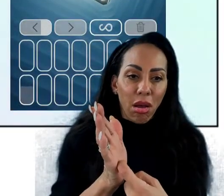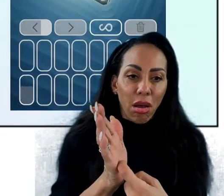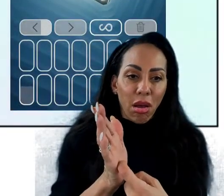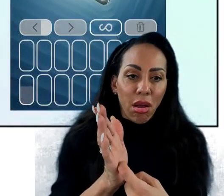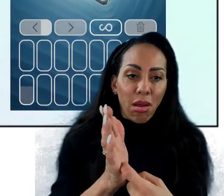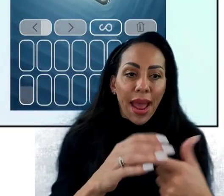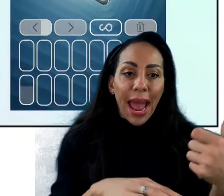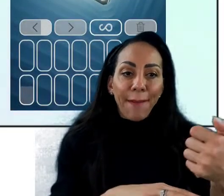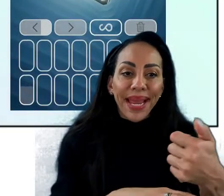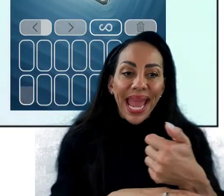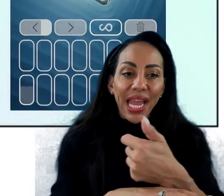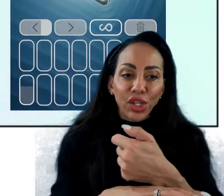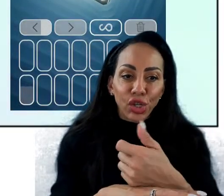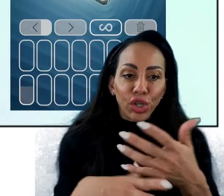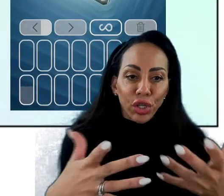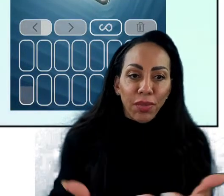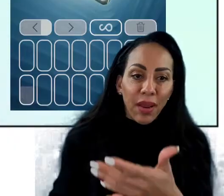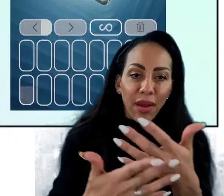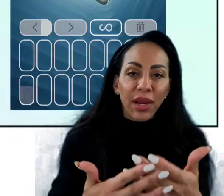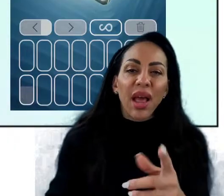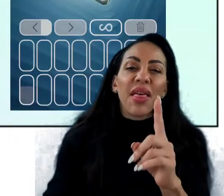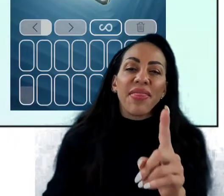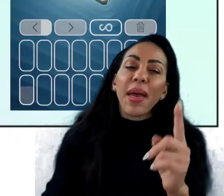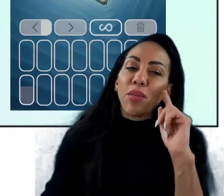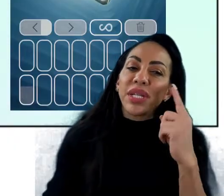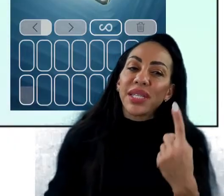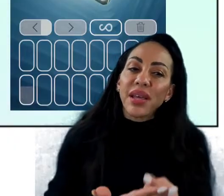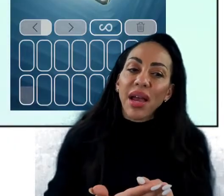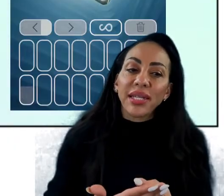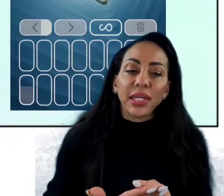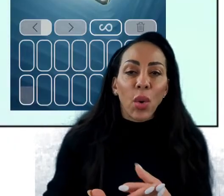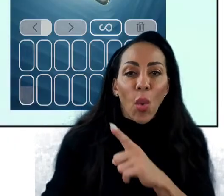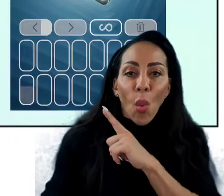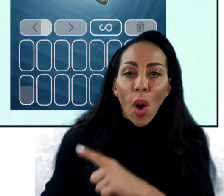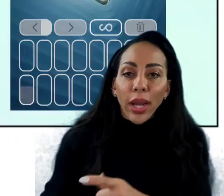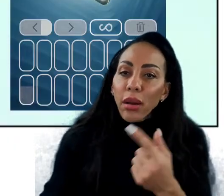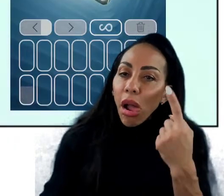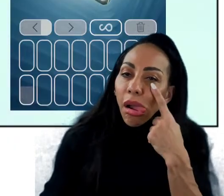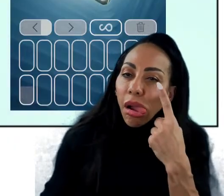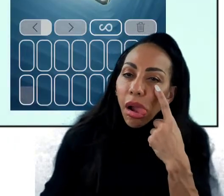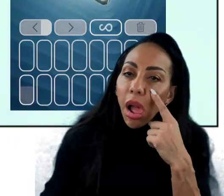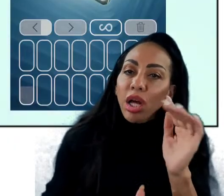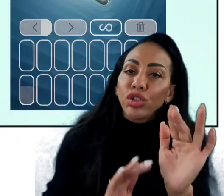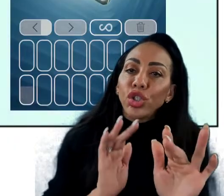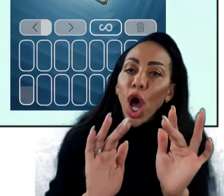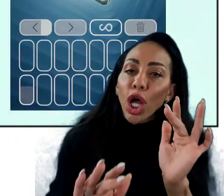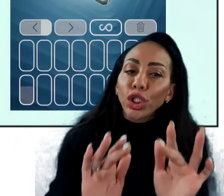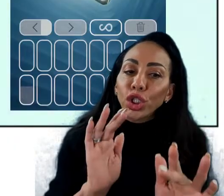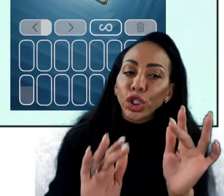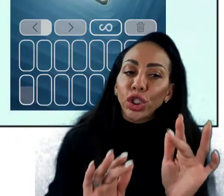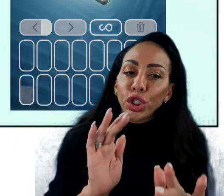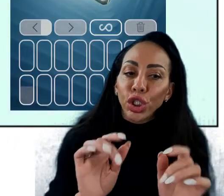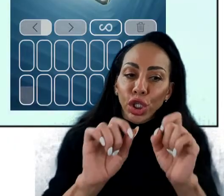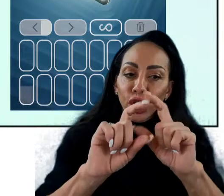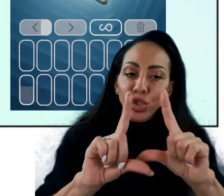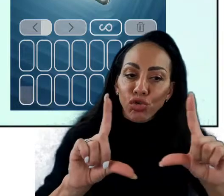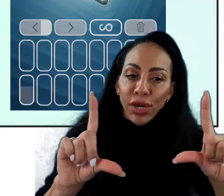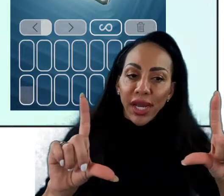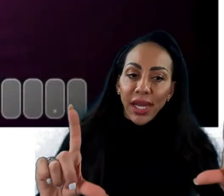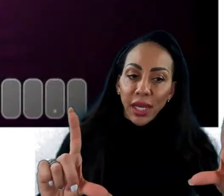out focusing on the touchscreen because the iteration cycle during development was